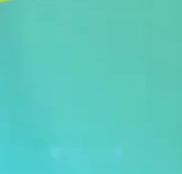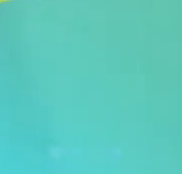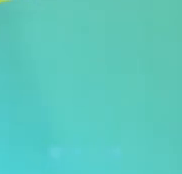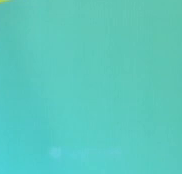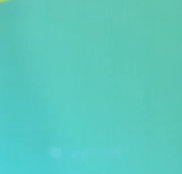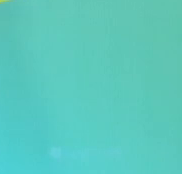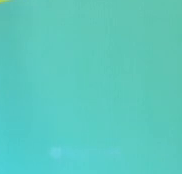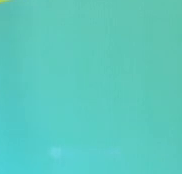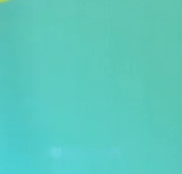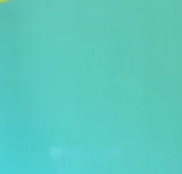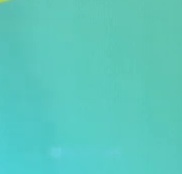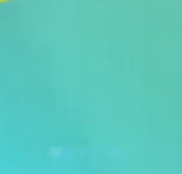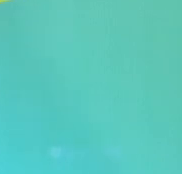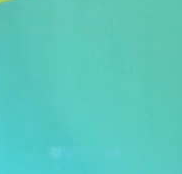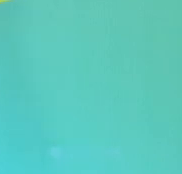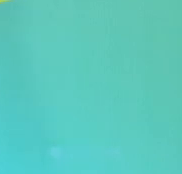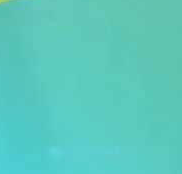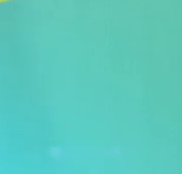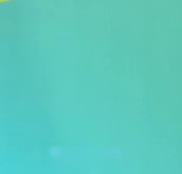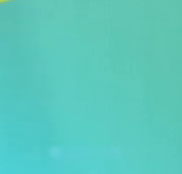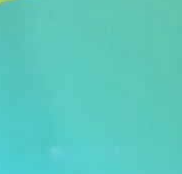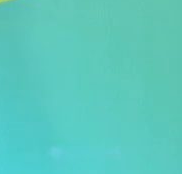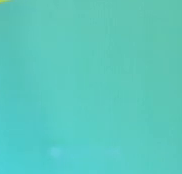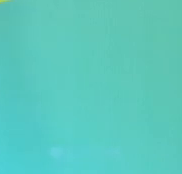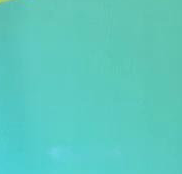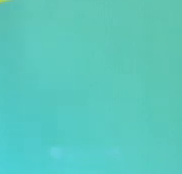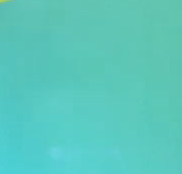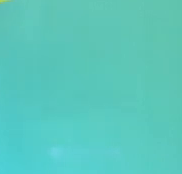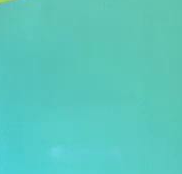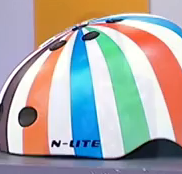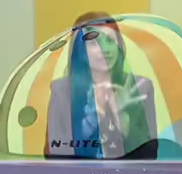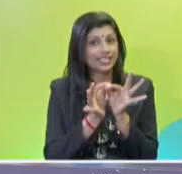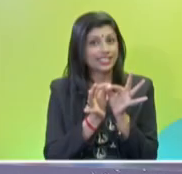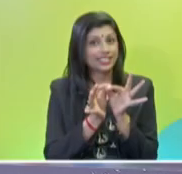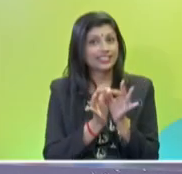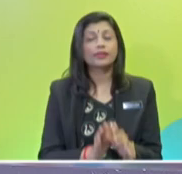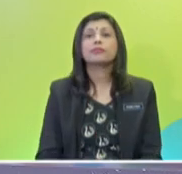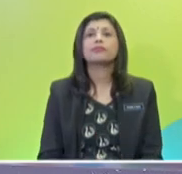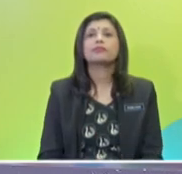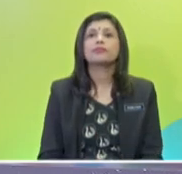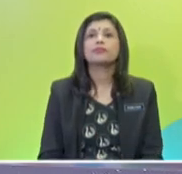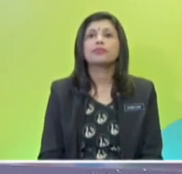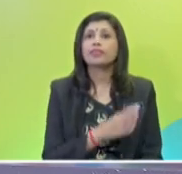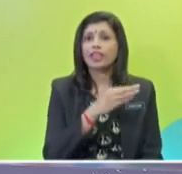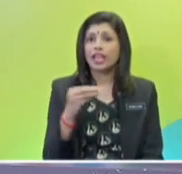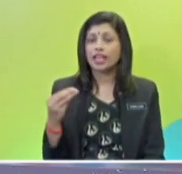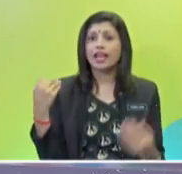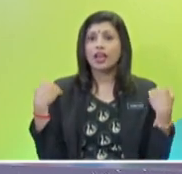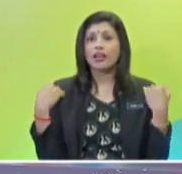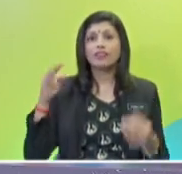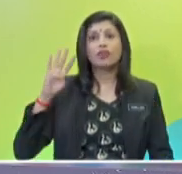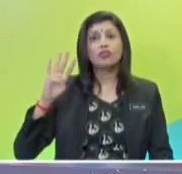teacher. And not to forget, we also have 4 pupils on Google Meets joining us on